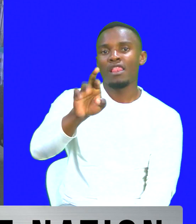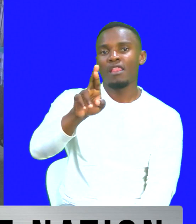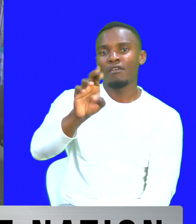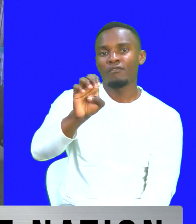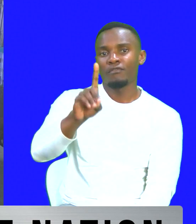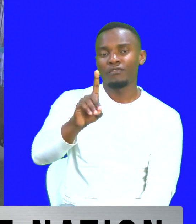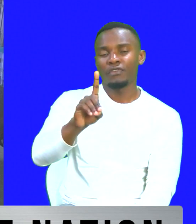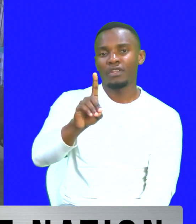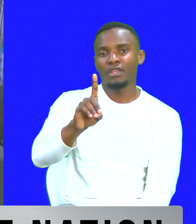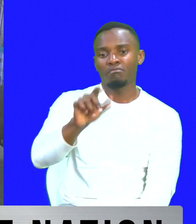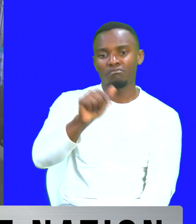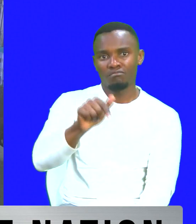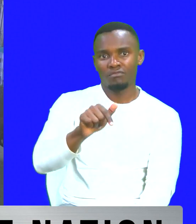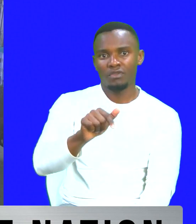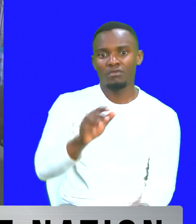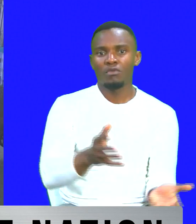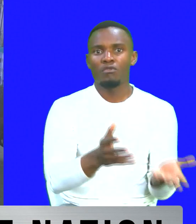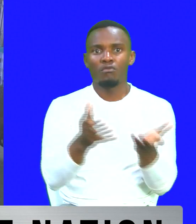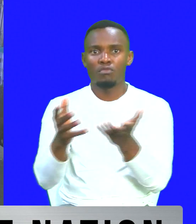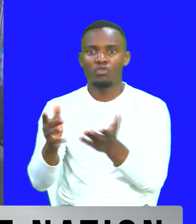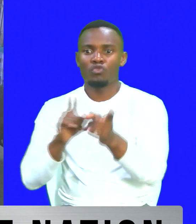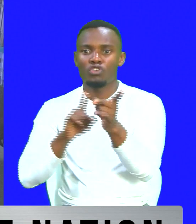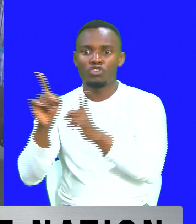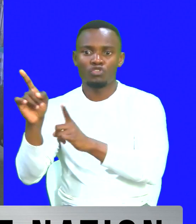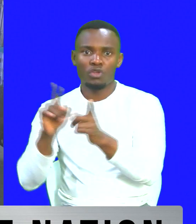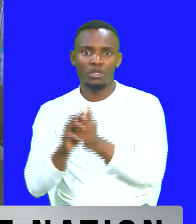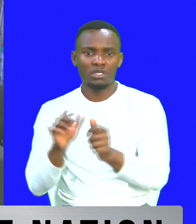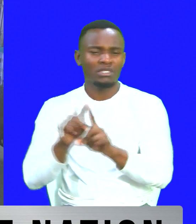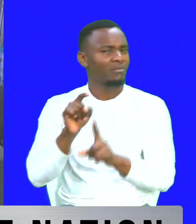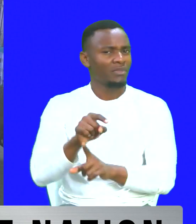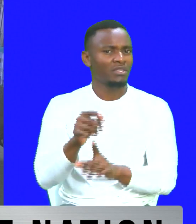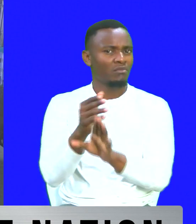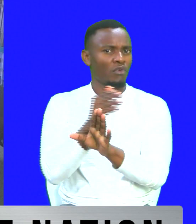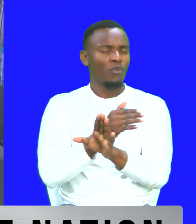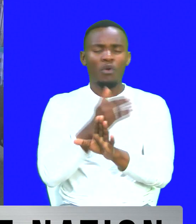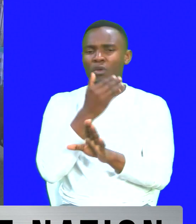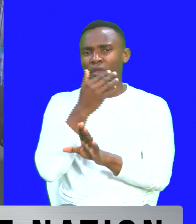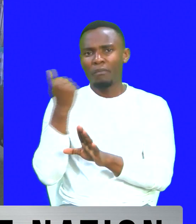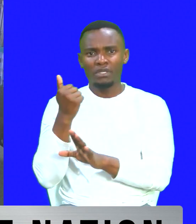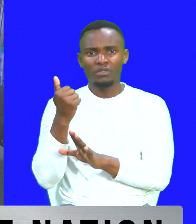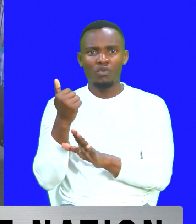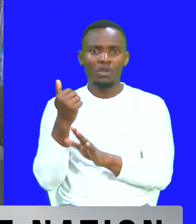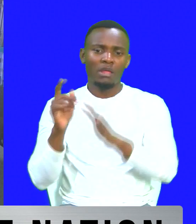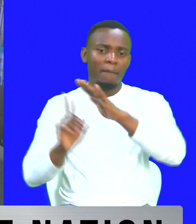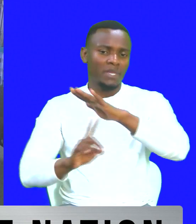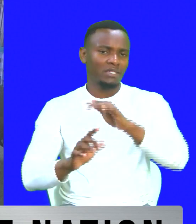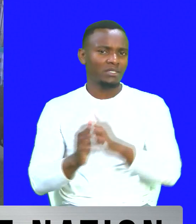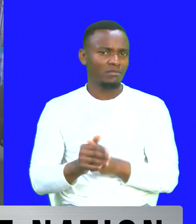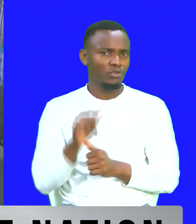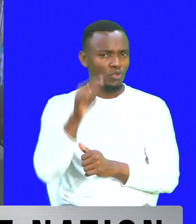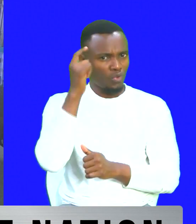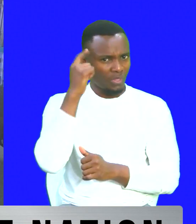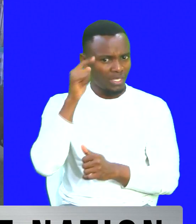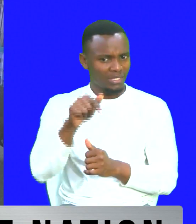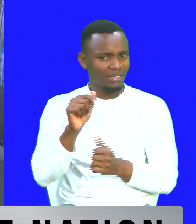well under Pelina Malonza. Yeah. Best performing ministry. Was the reshuffle necessary? Best